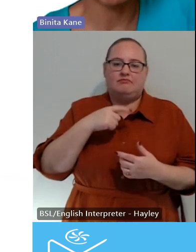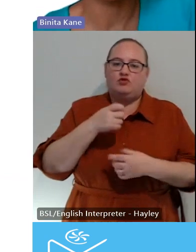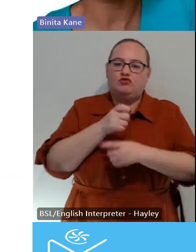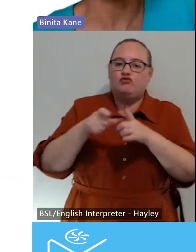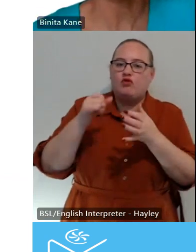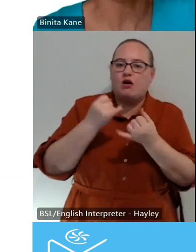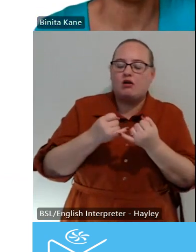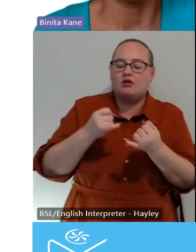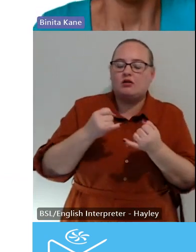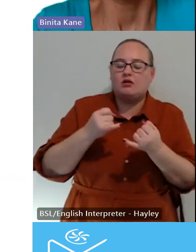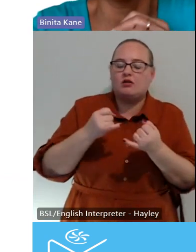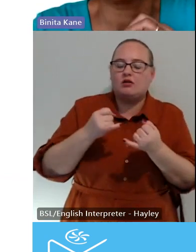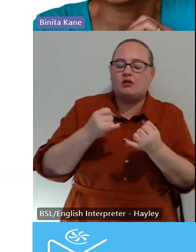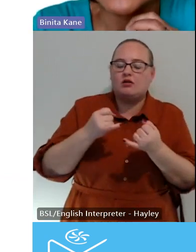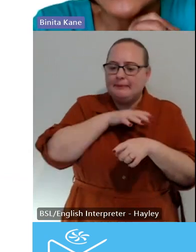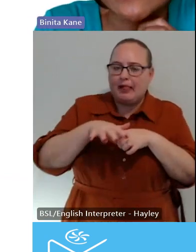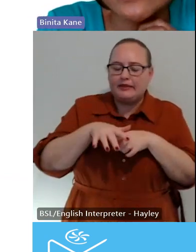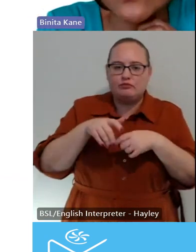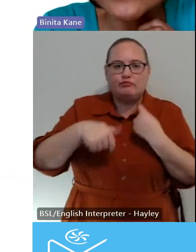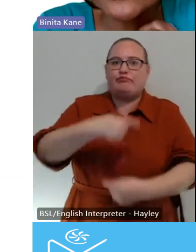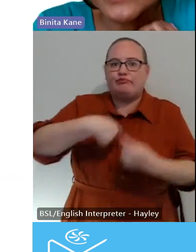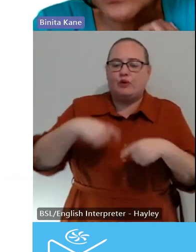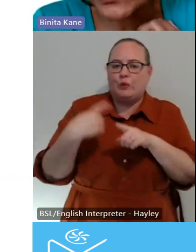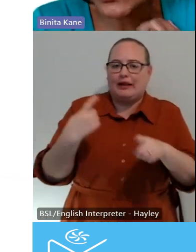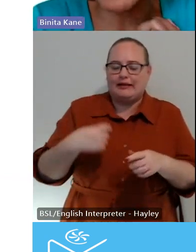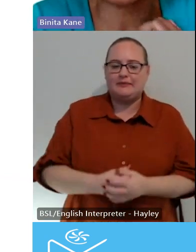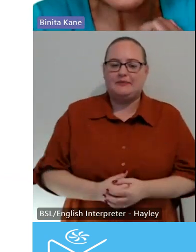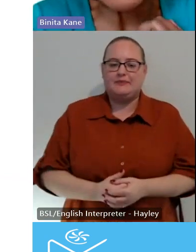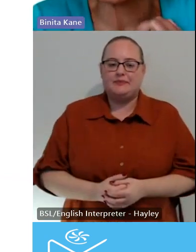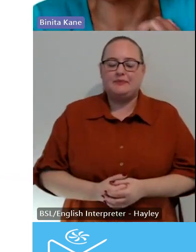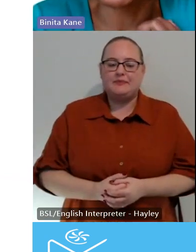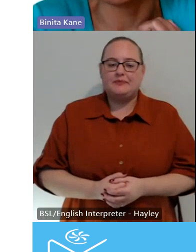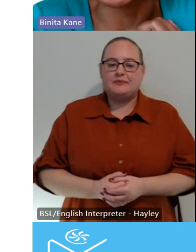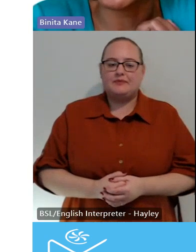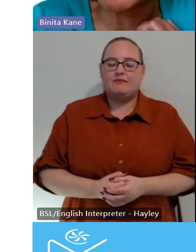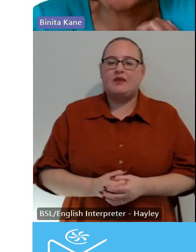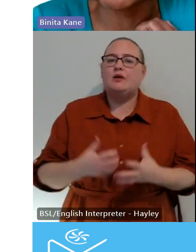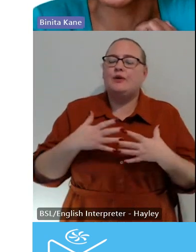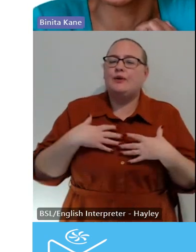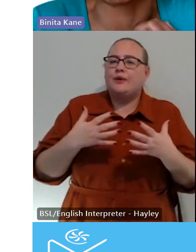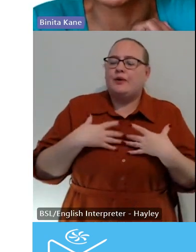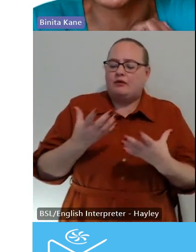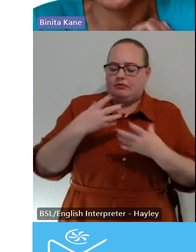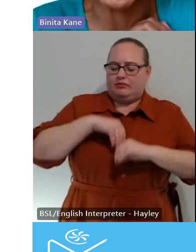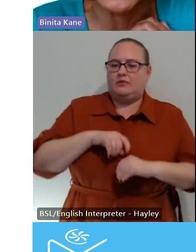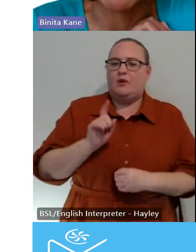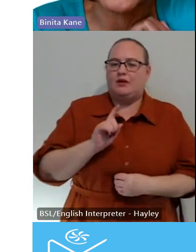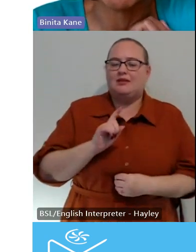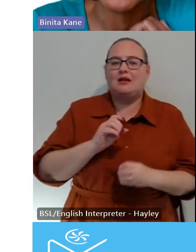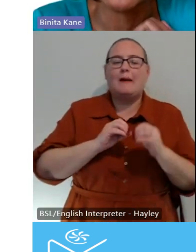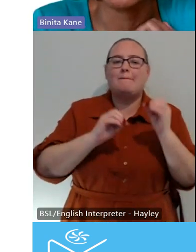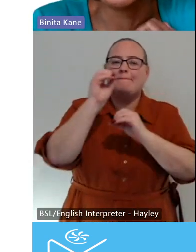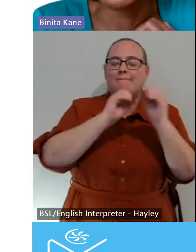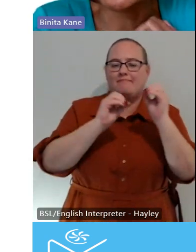slide. So what are we breathing in? Well, when we talk about air pollution, we talk about particulate matter, or